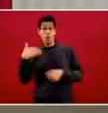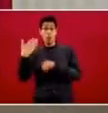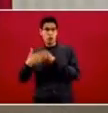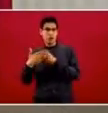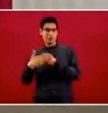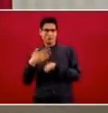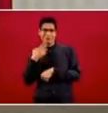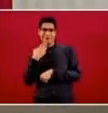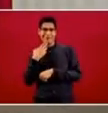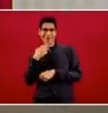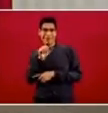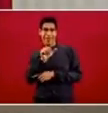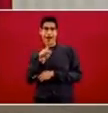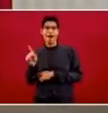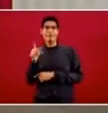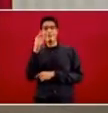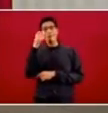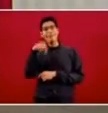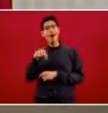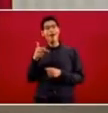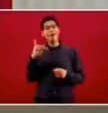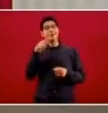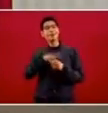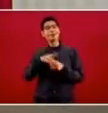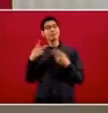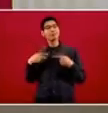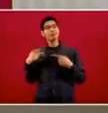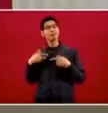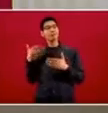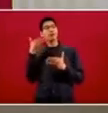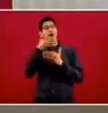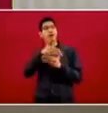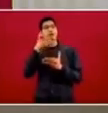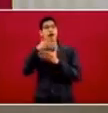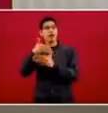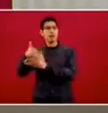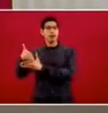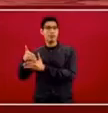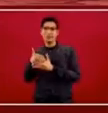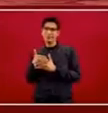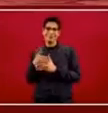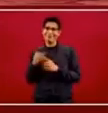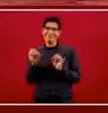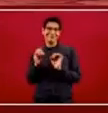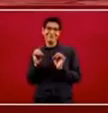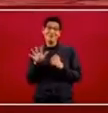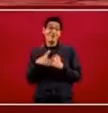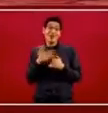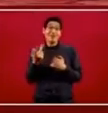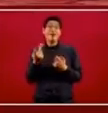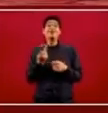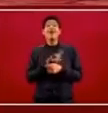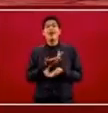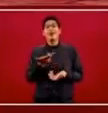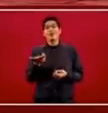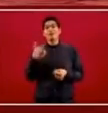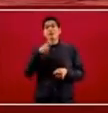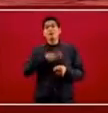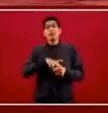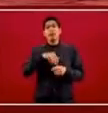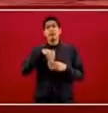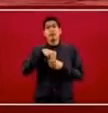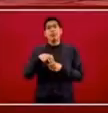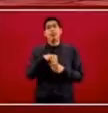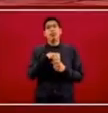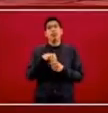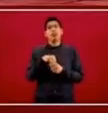As we have said before, one of the main challenges for phase 3 is avoid hospital saturation.